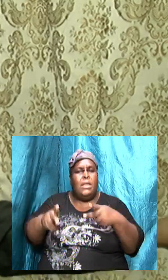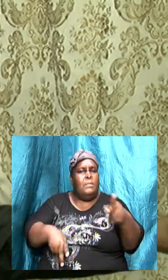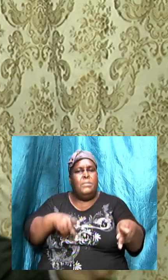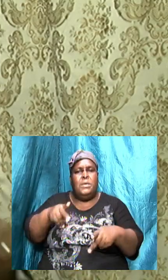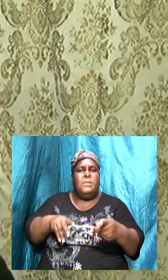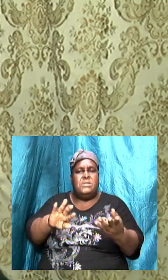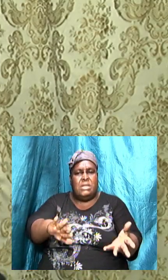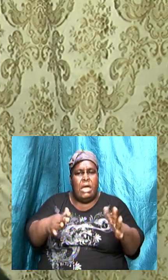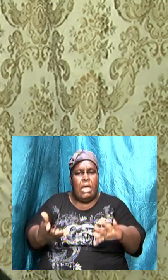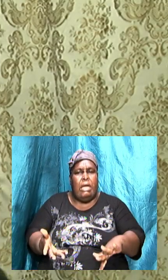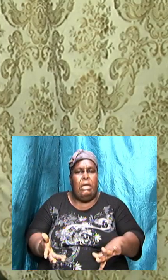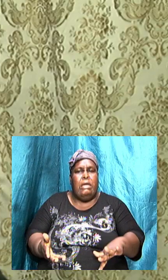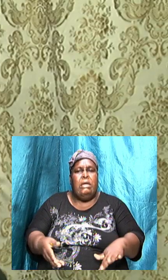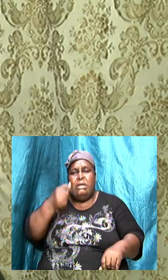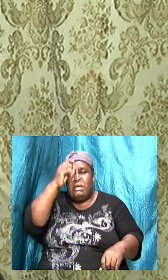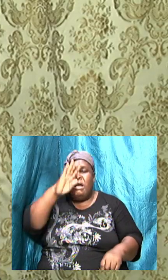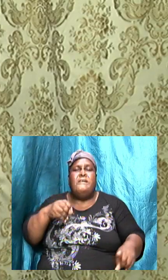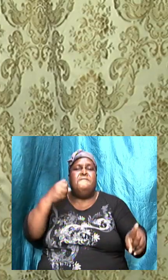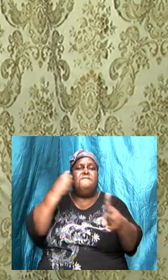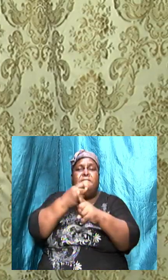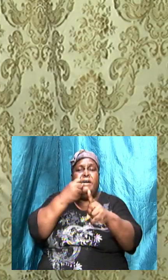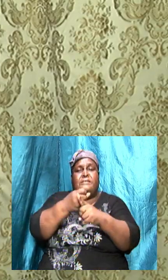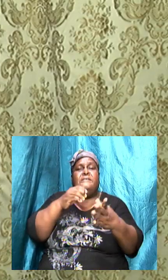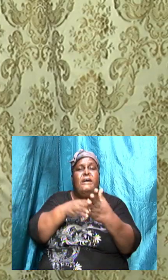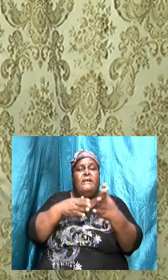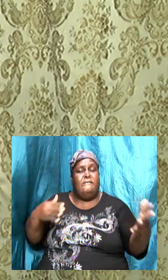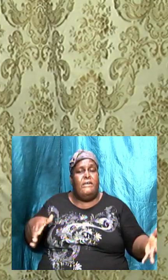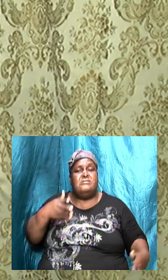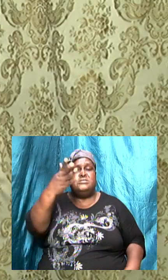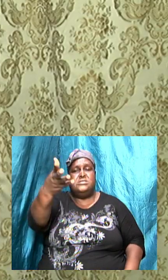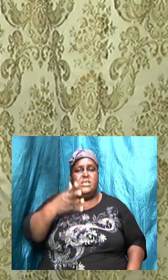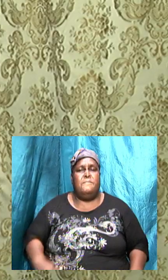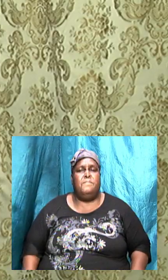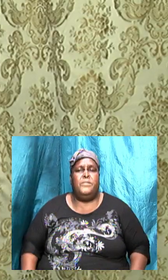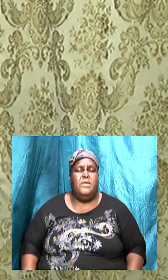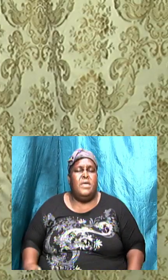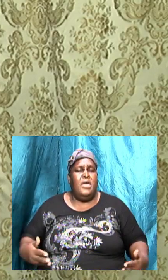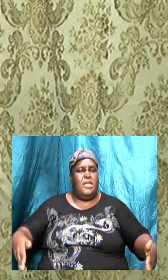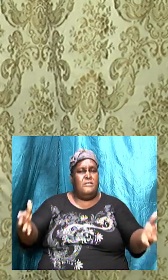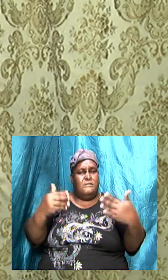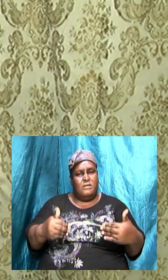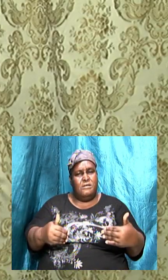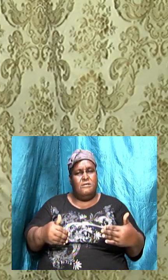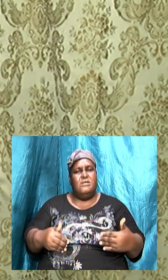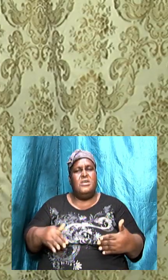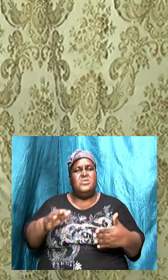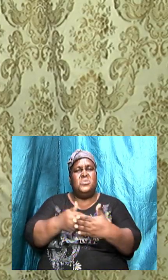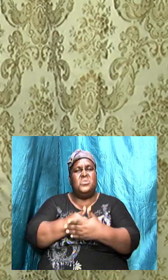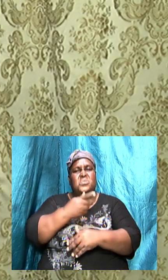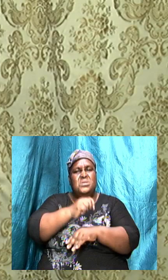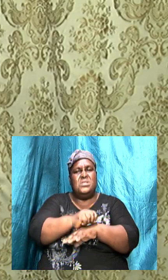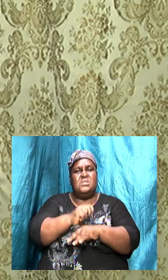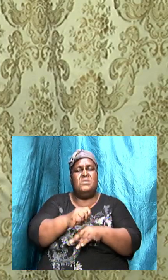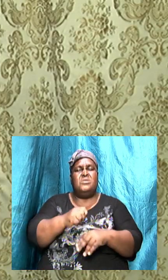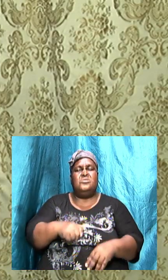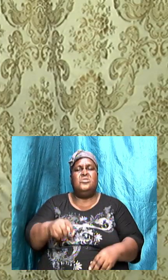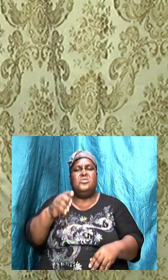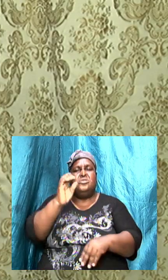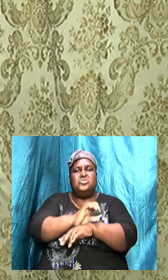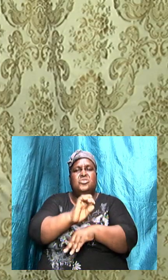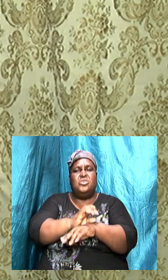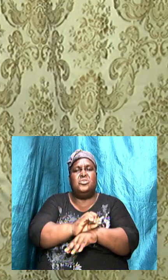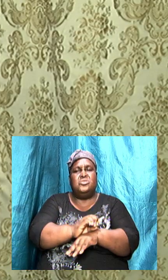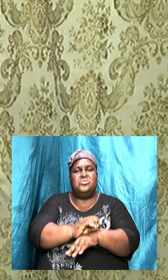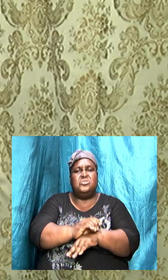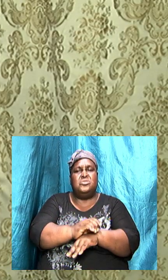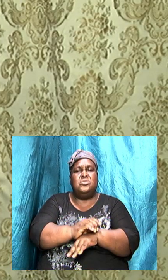Then, and here in the New Testament church at Pergamos, he said, I will fight against you with my word. And he will use